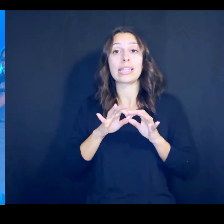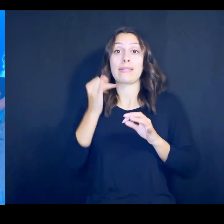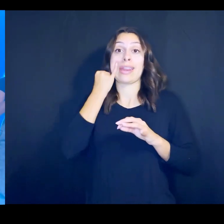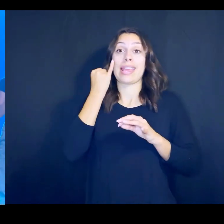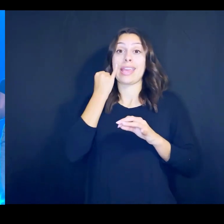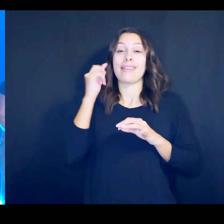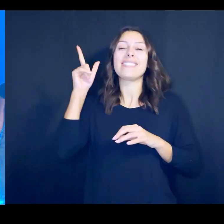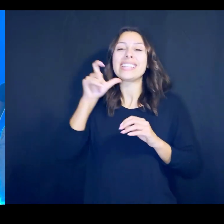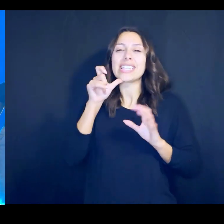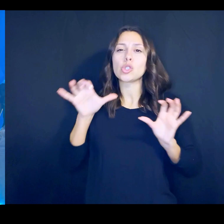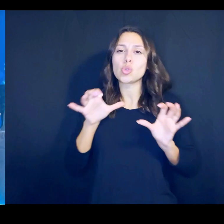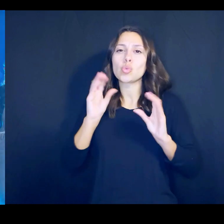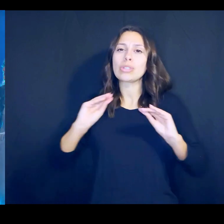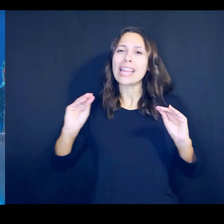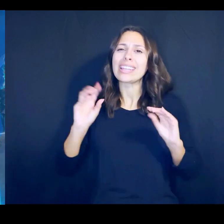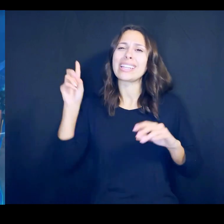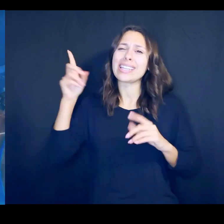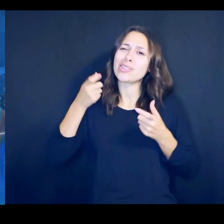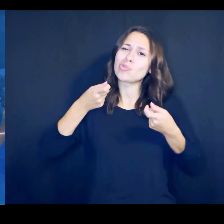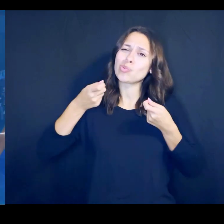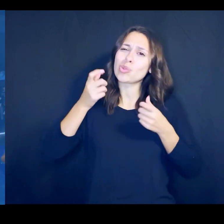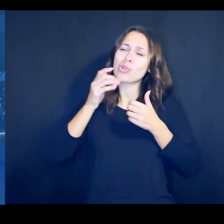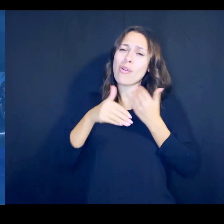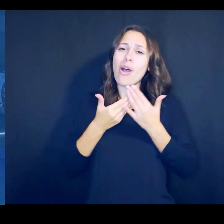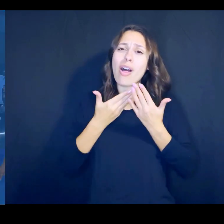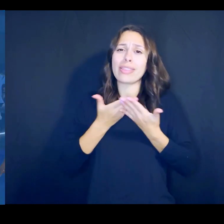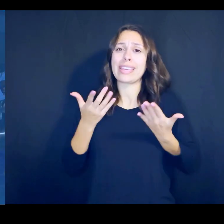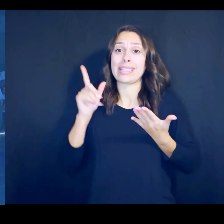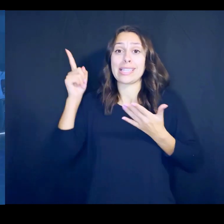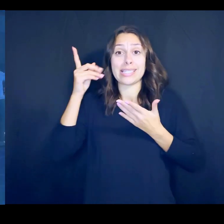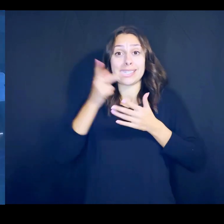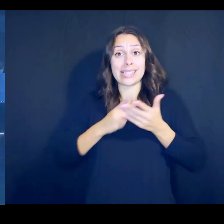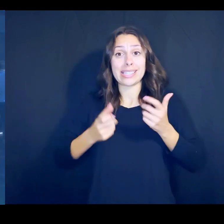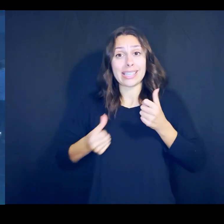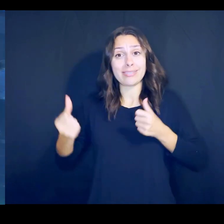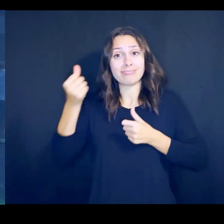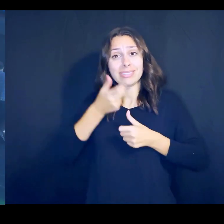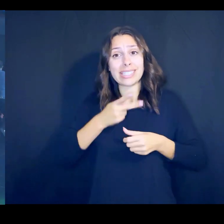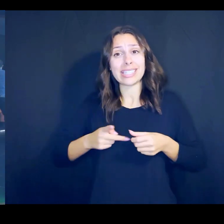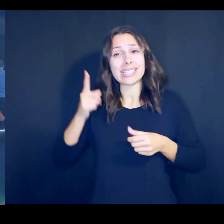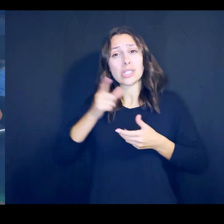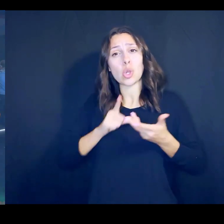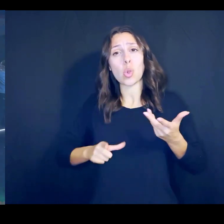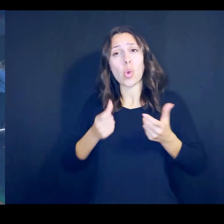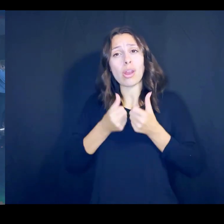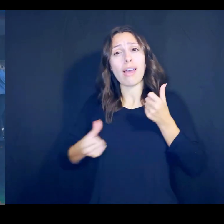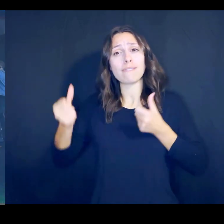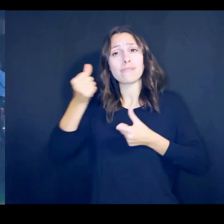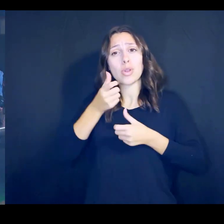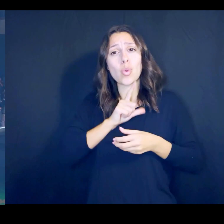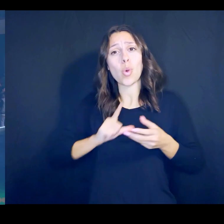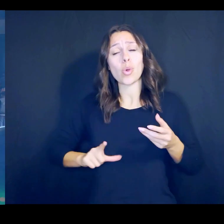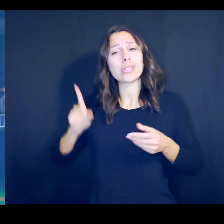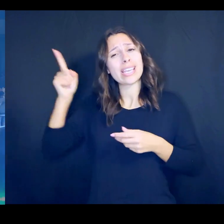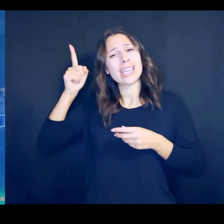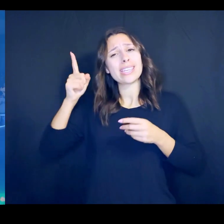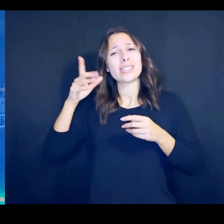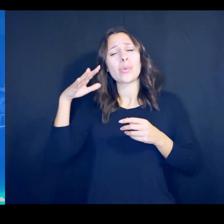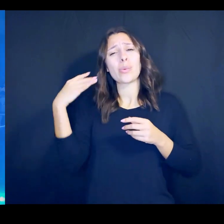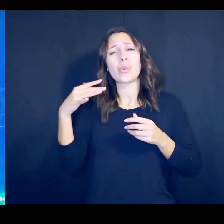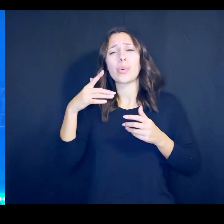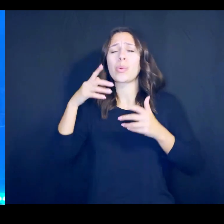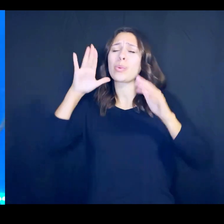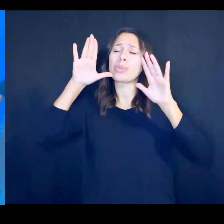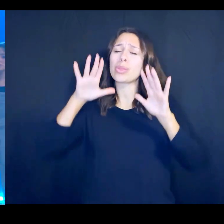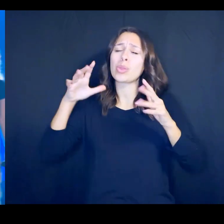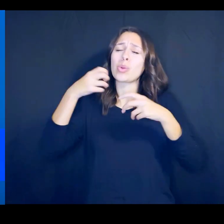if he doesn't do anything. He's ruler of all things. He's the King of kings. He's the Lord of lords. He's the